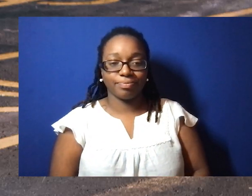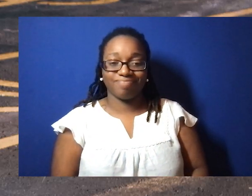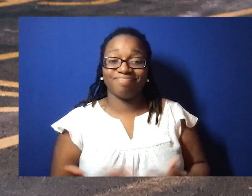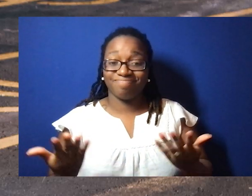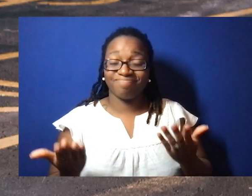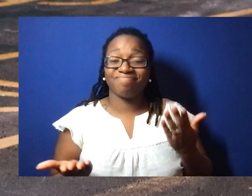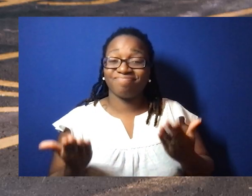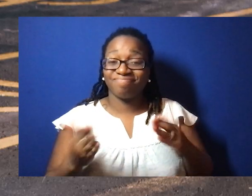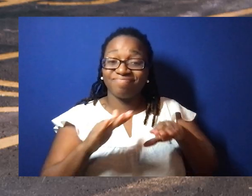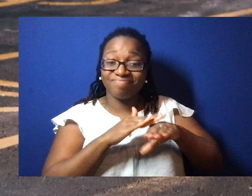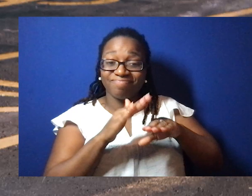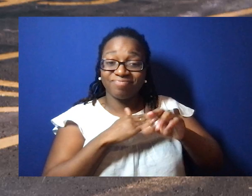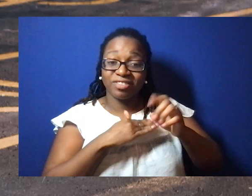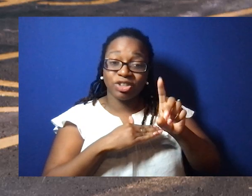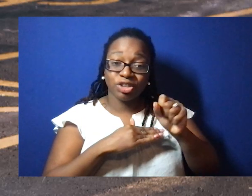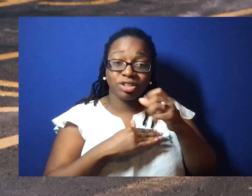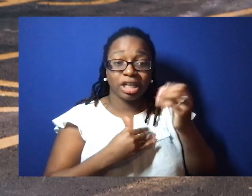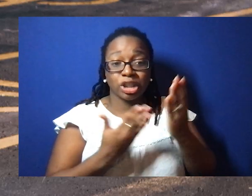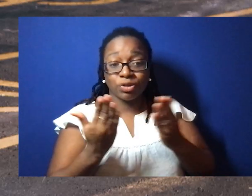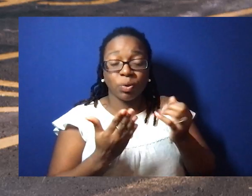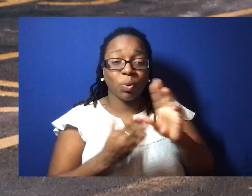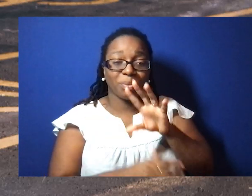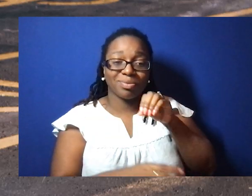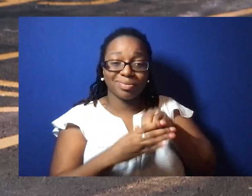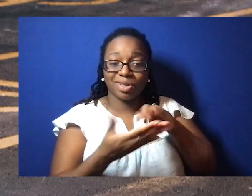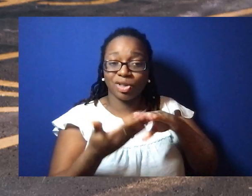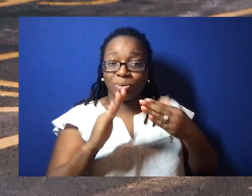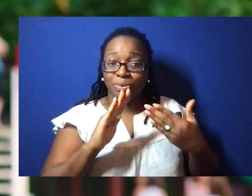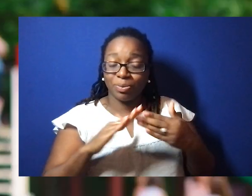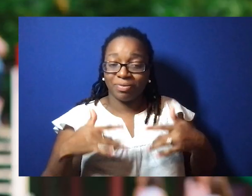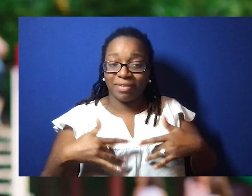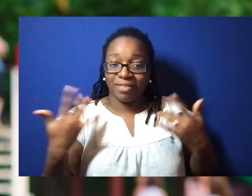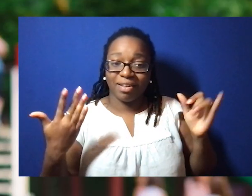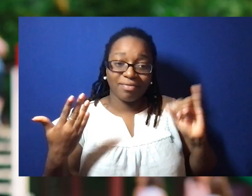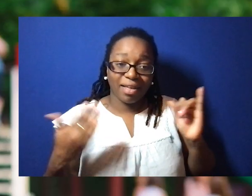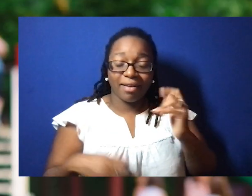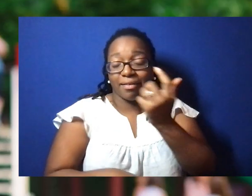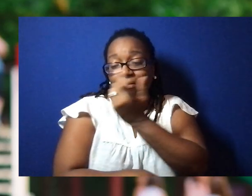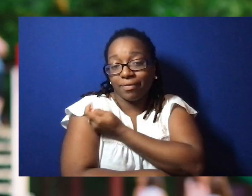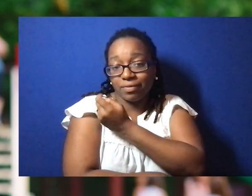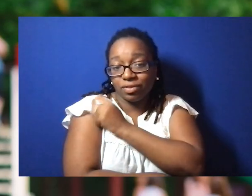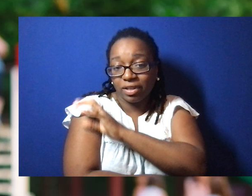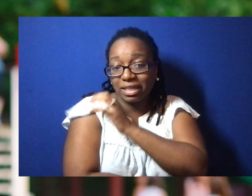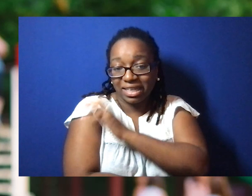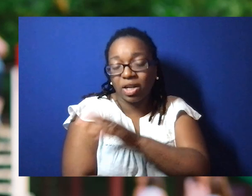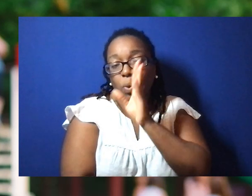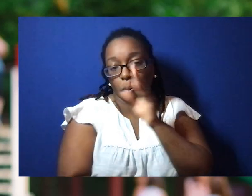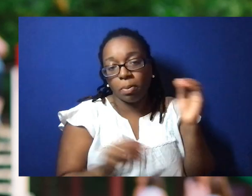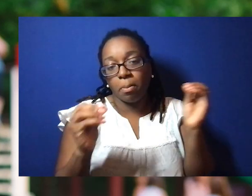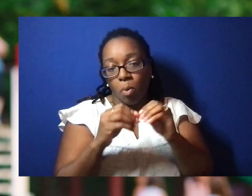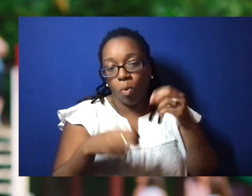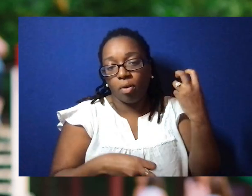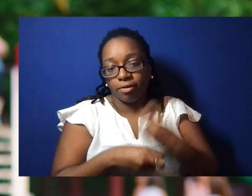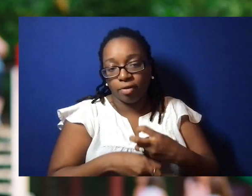At best, it makes accessing goods or services or participating in community events like a vaccination clinic more